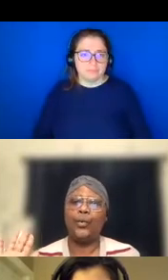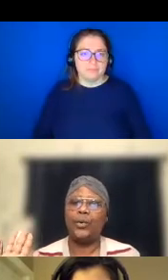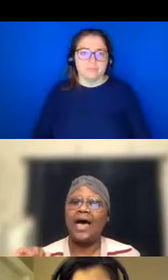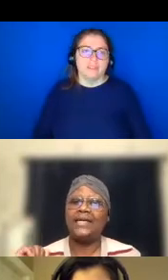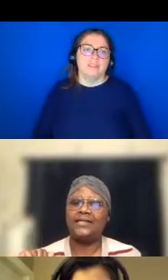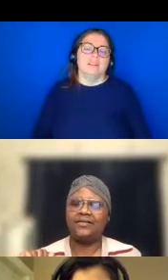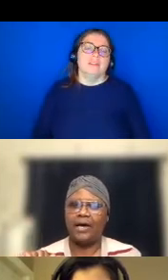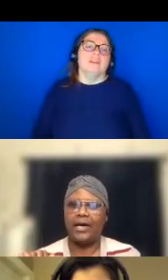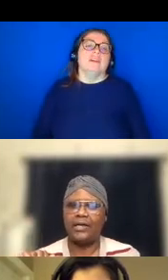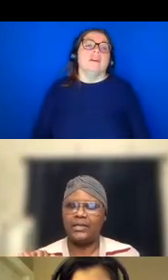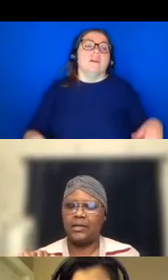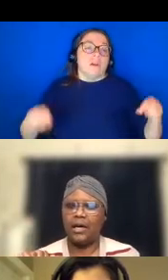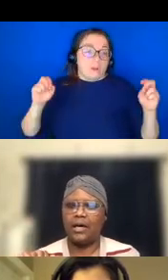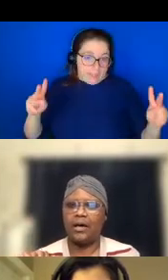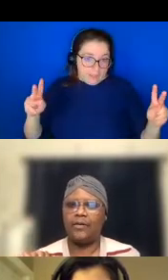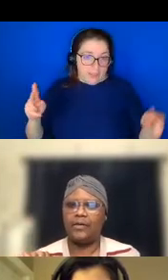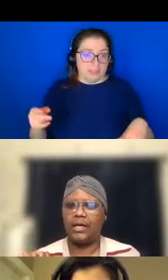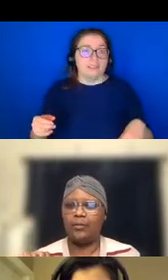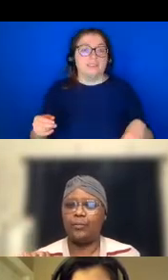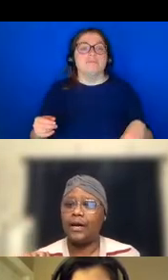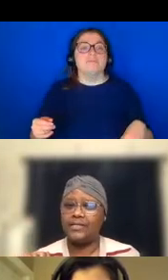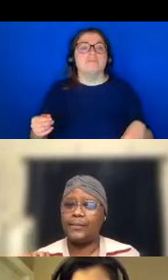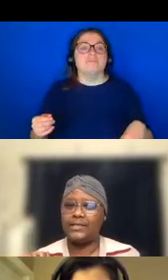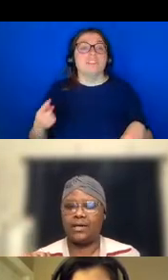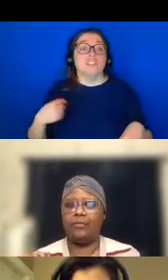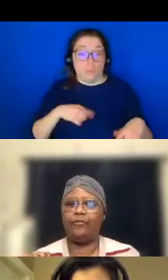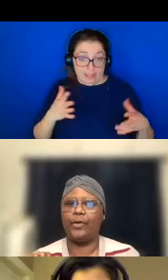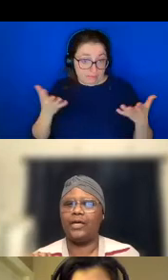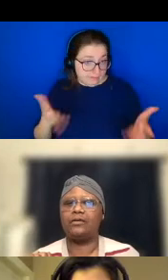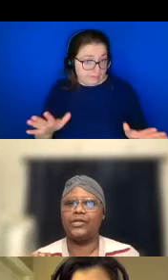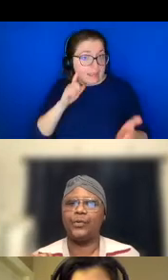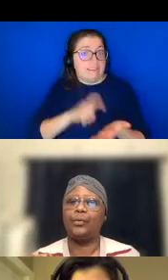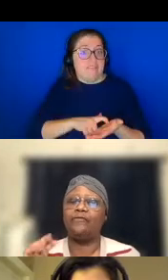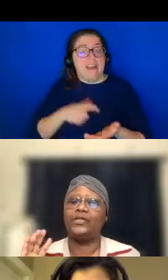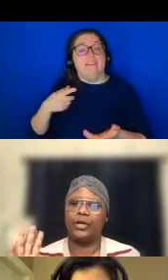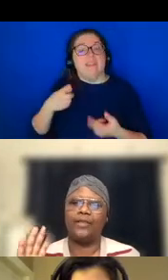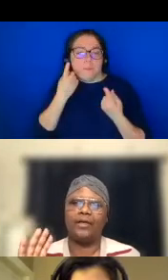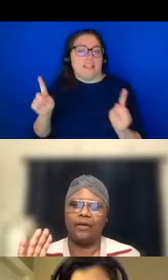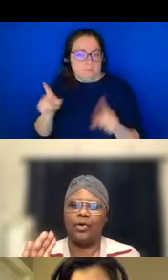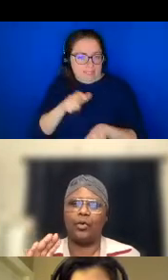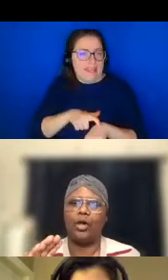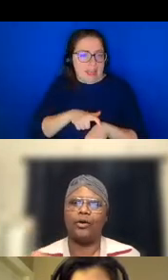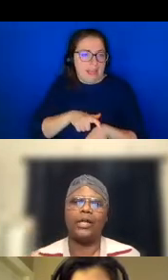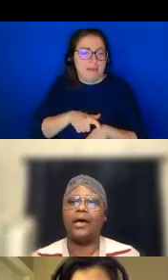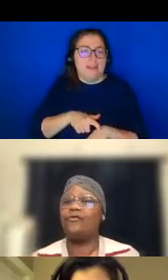So we've identified the pronouncement time for the individual. We've determined